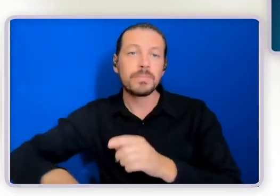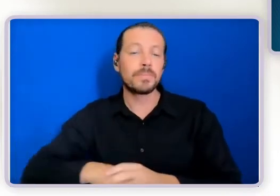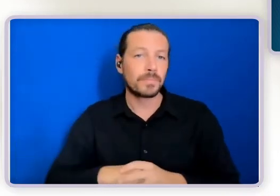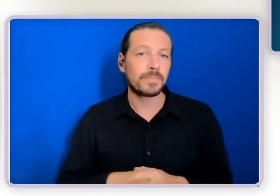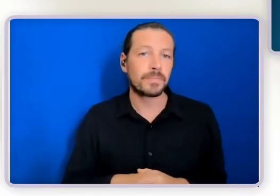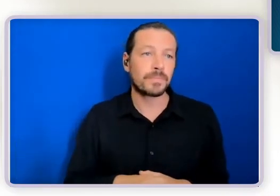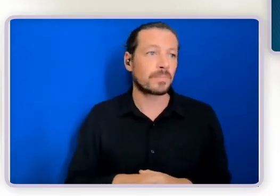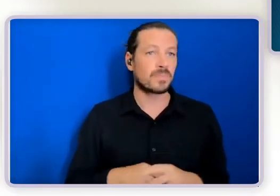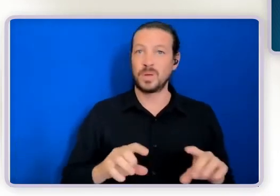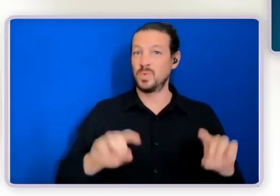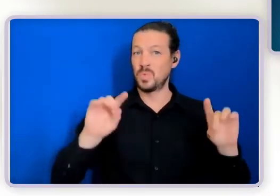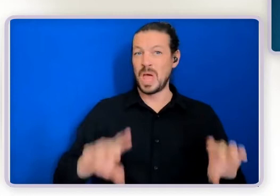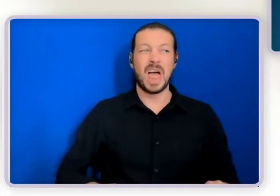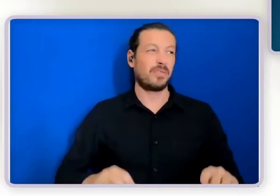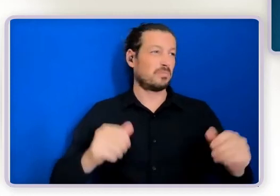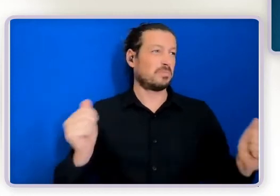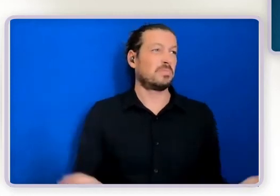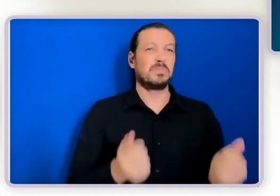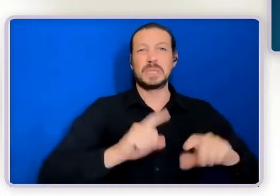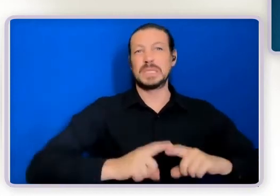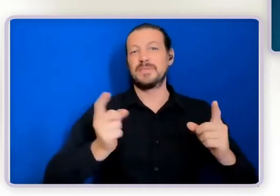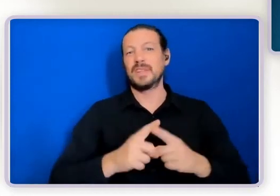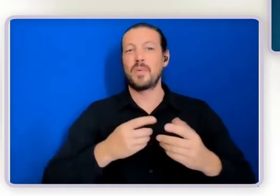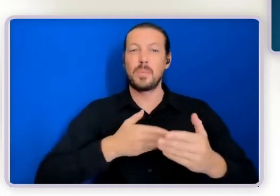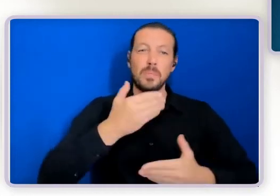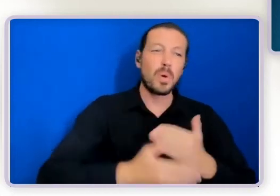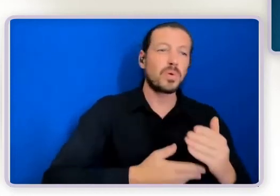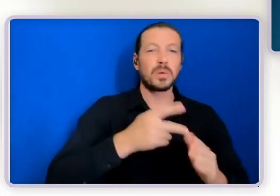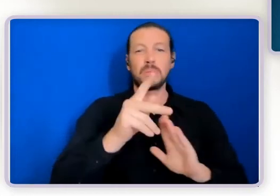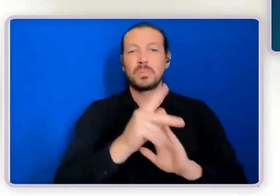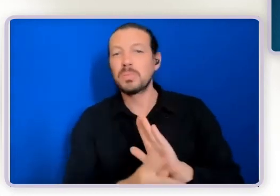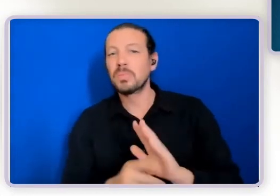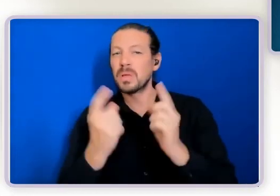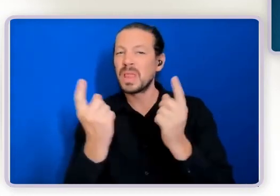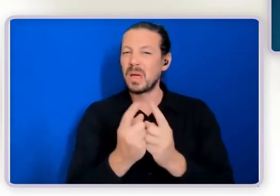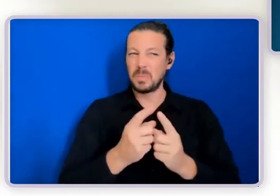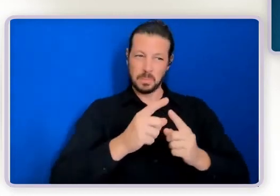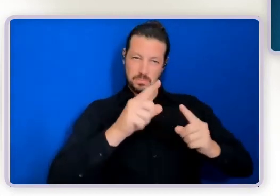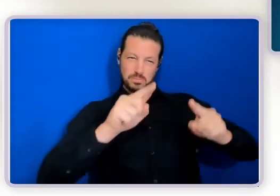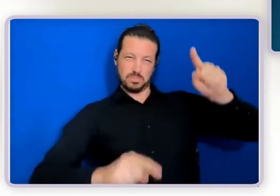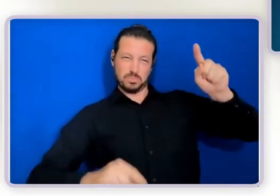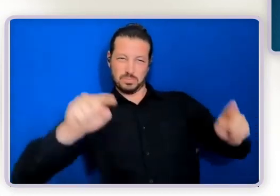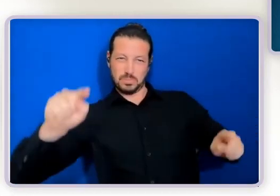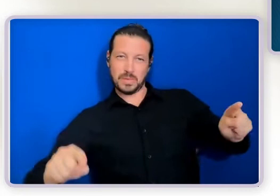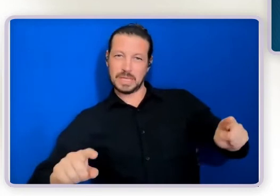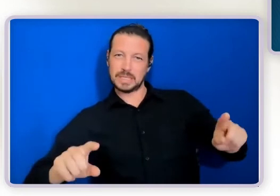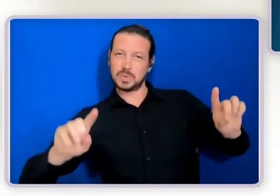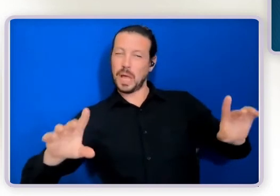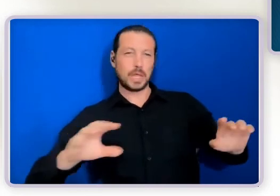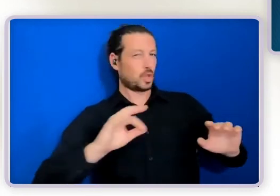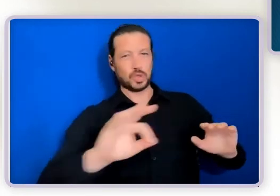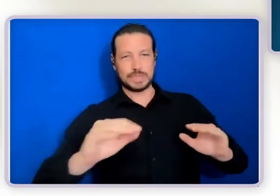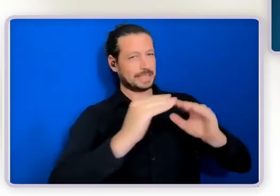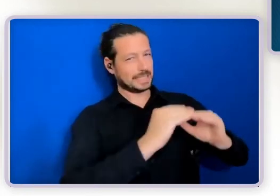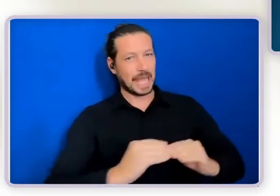Australia, within states, that are all slightly different, And what they're saying is that if you want to restrain someone,